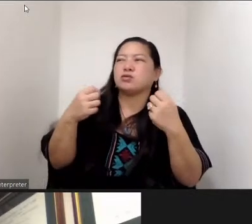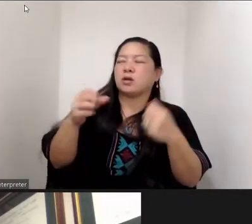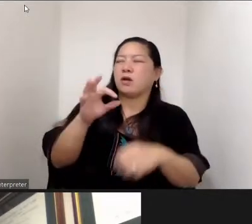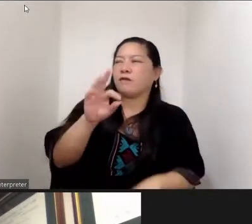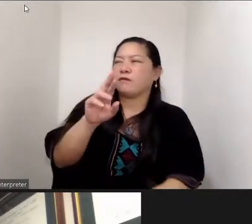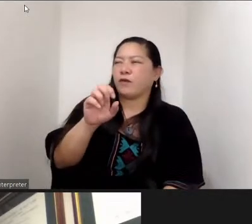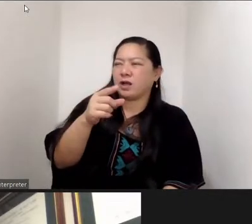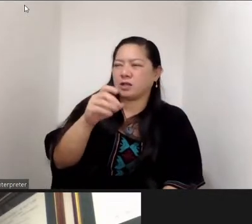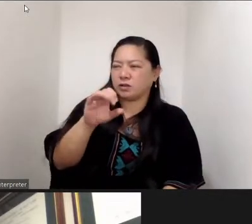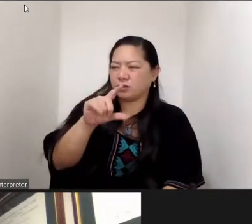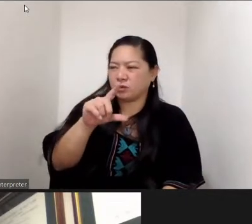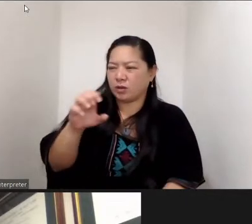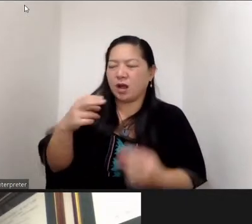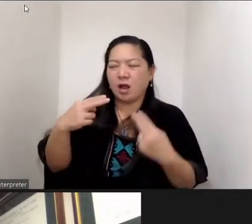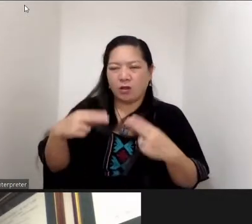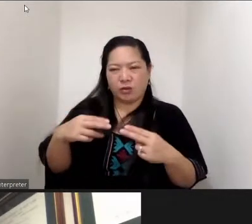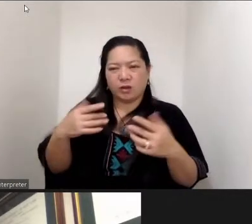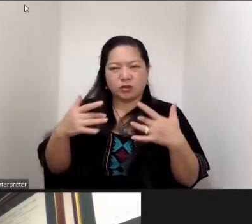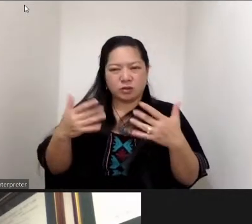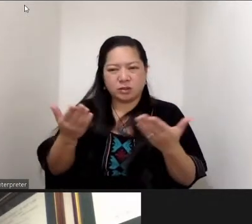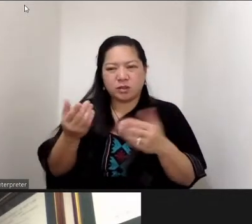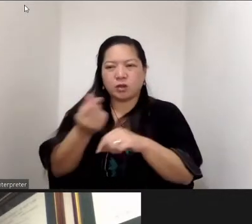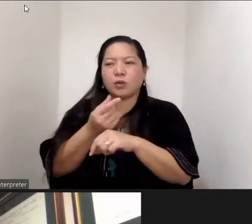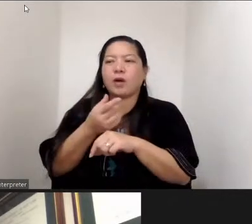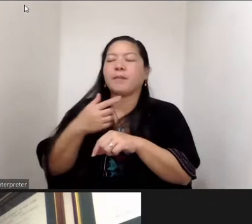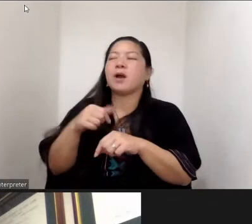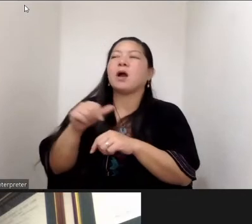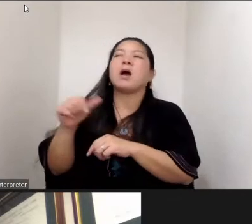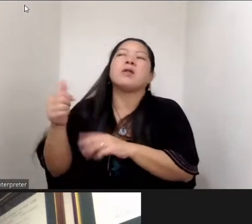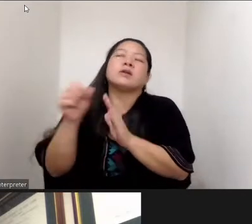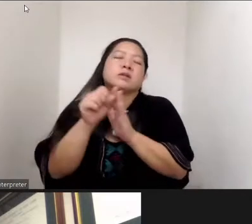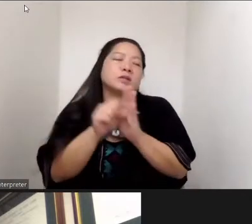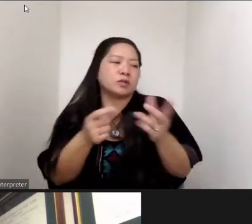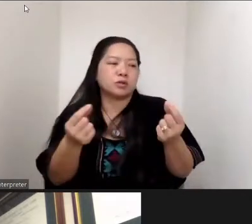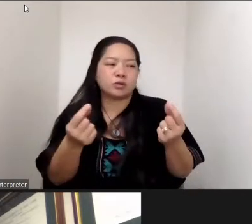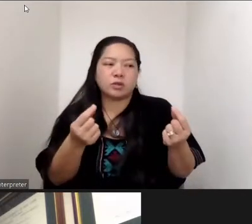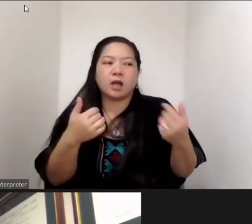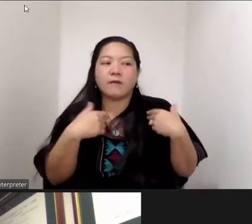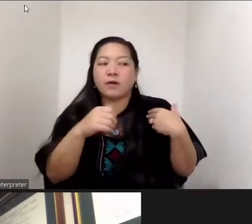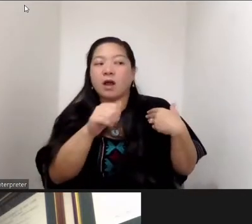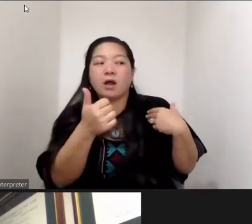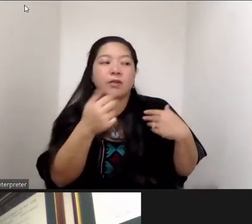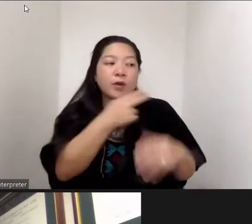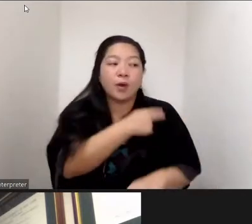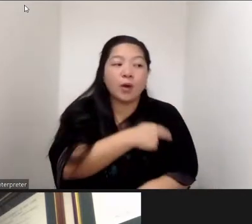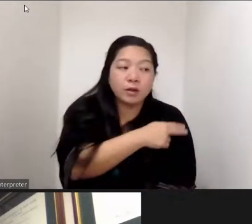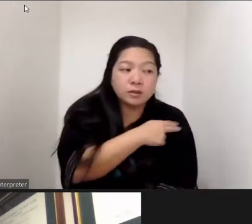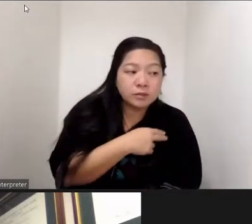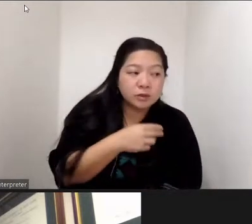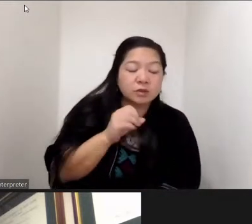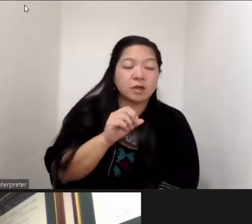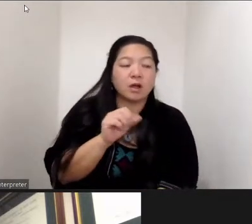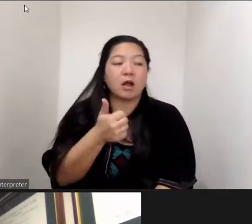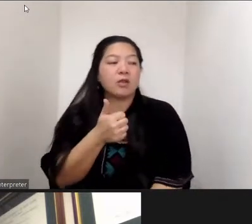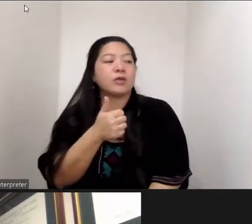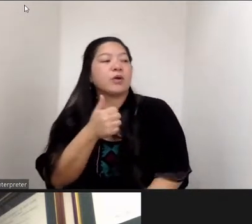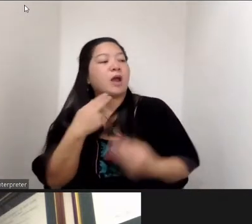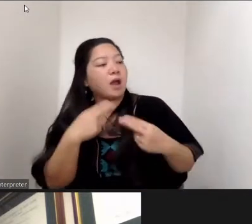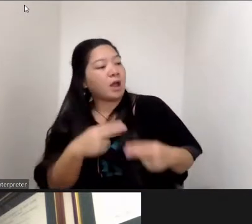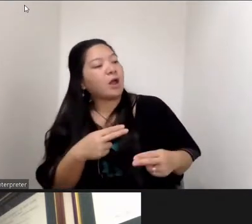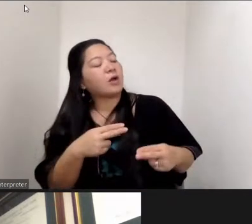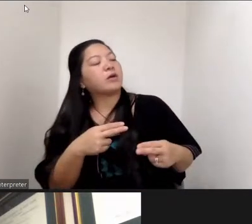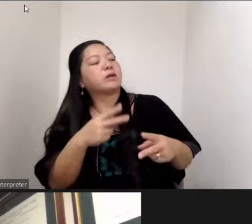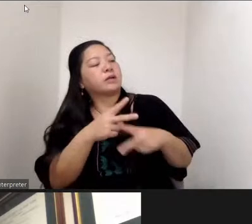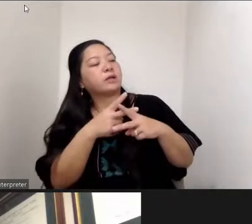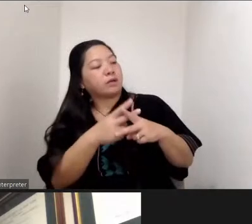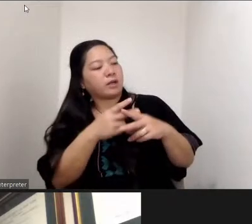period. Other states may do so, but they also have other hospitals and other healthcare accessibility